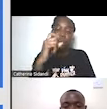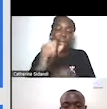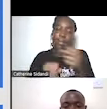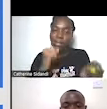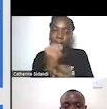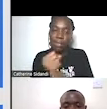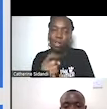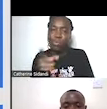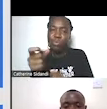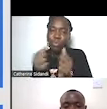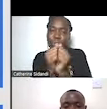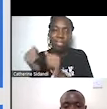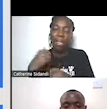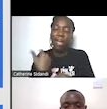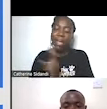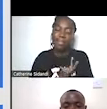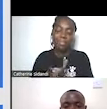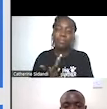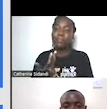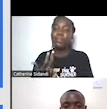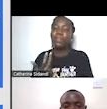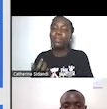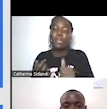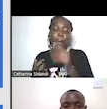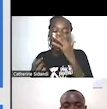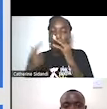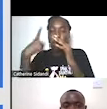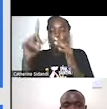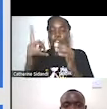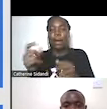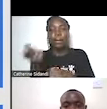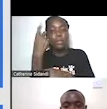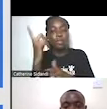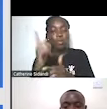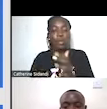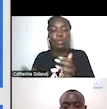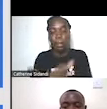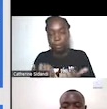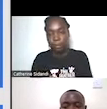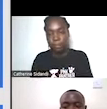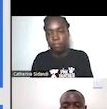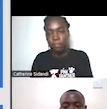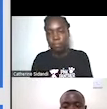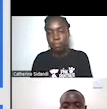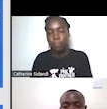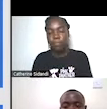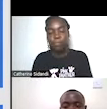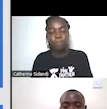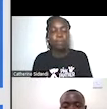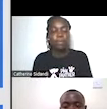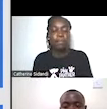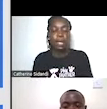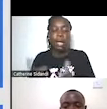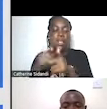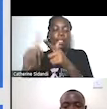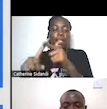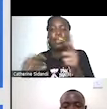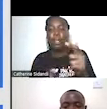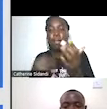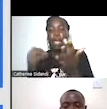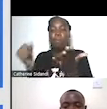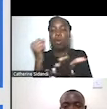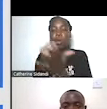already using the analytics just to understand what's happening. Then we are having employee who will exit.